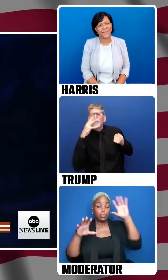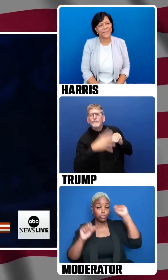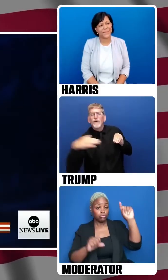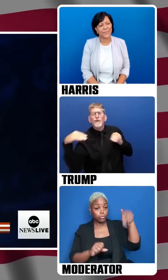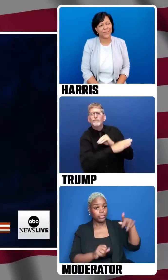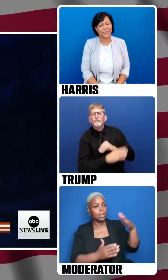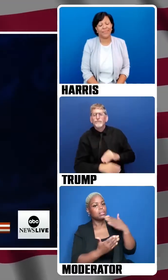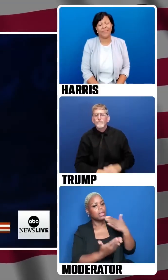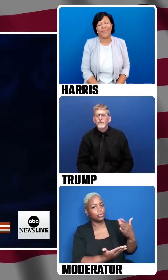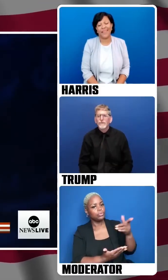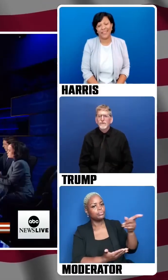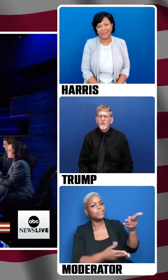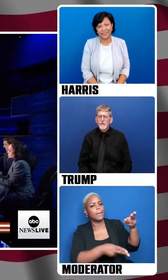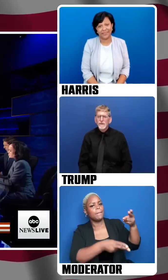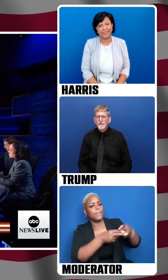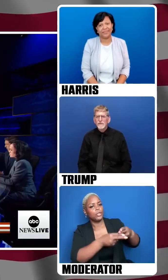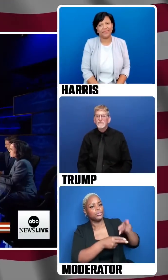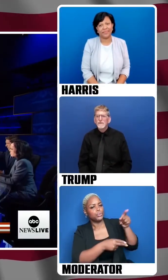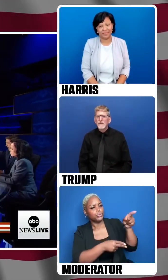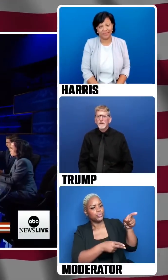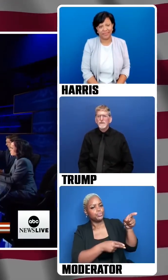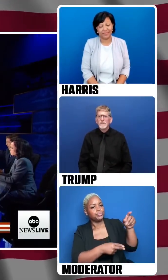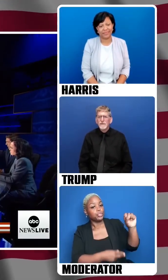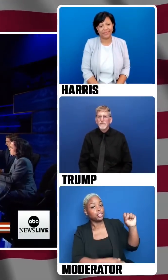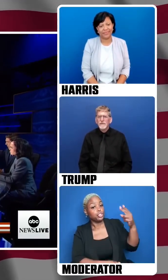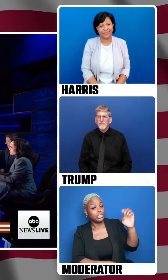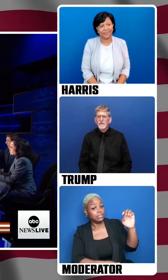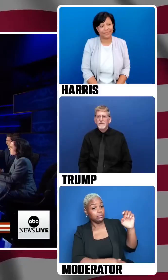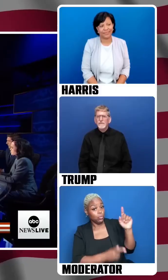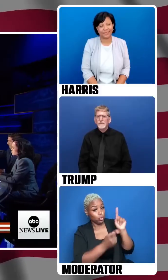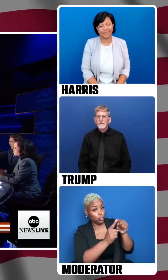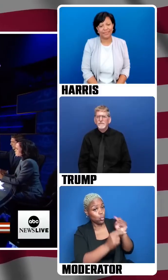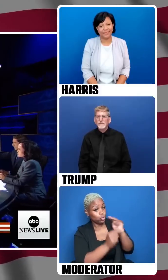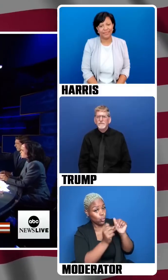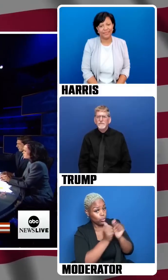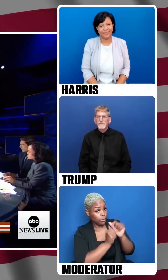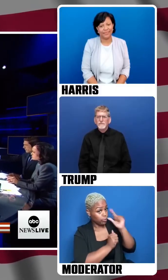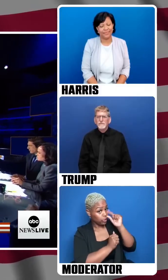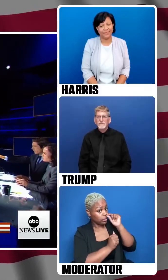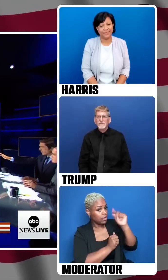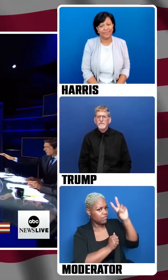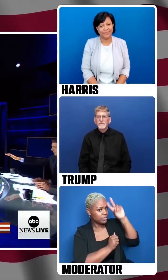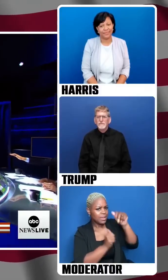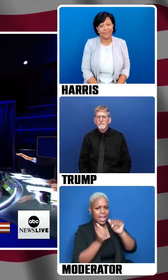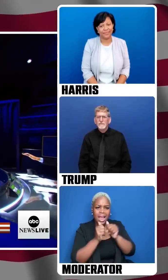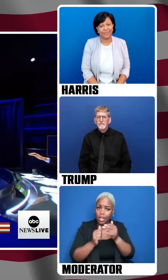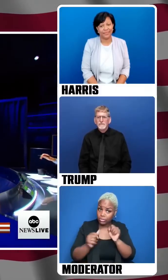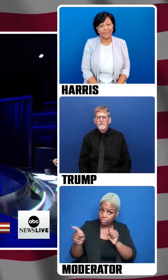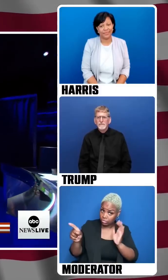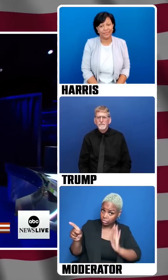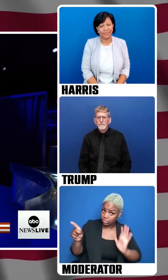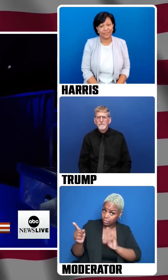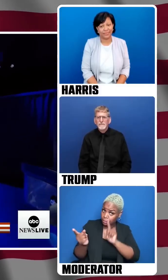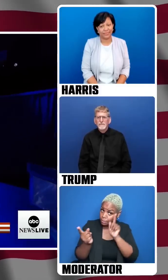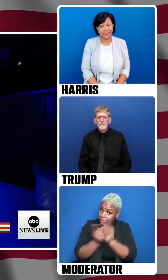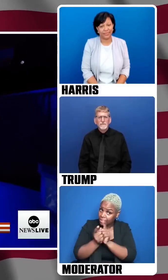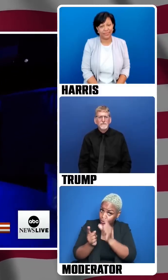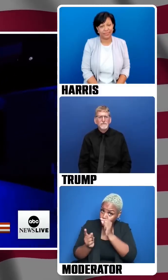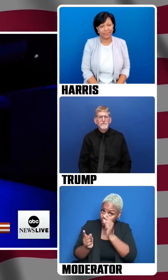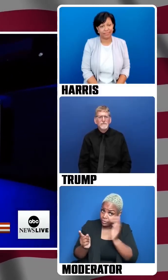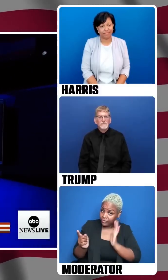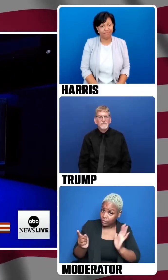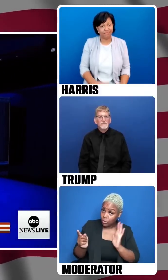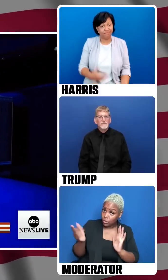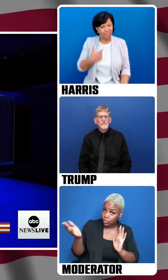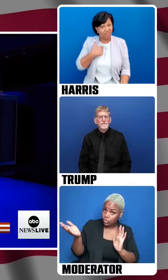to negotiate with Vladimir Putin. Vice President Harris, have you ever met Vladimir Putin? Can you clarify tonight? Yet again, I said it at the beginning of this debate, you're going to hear a bunch of